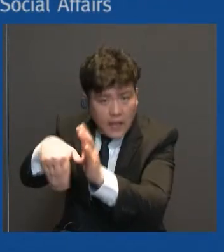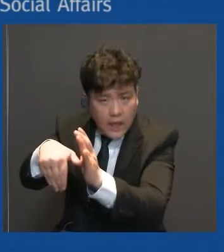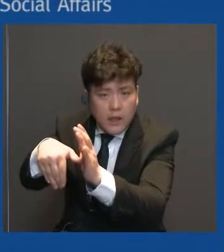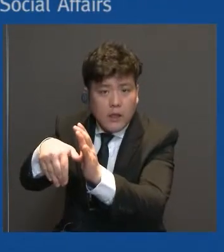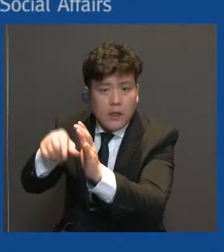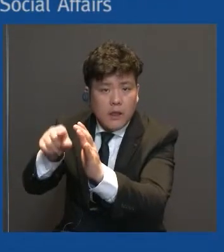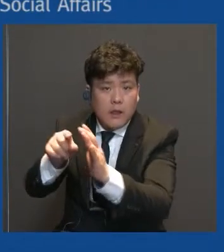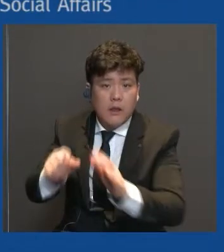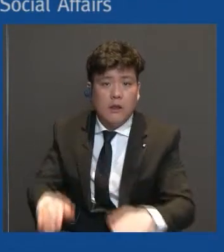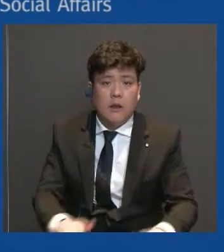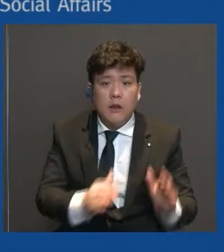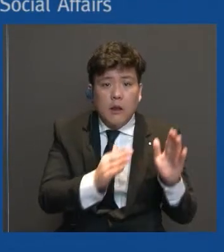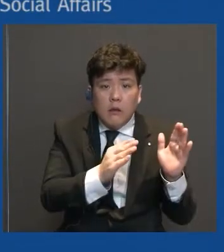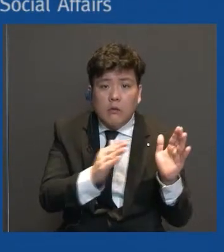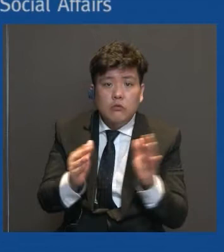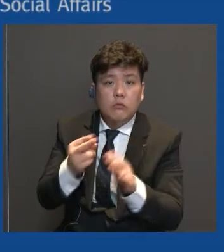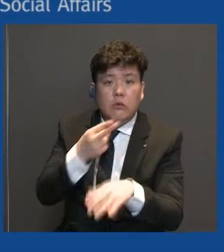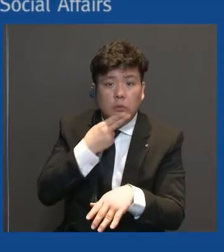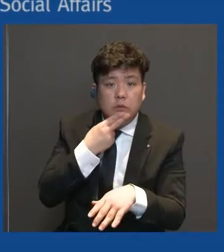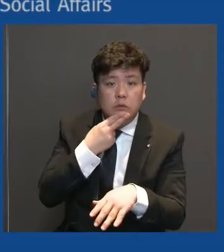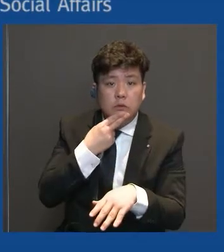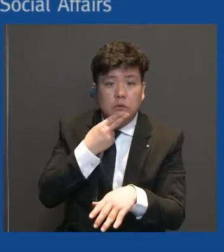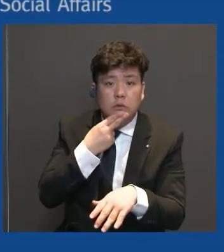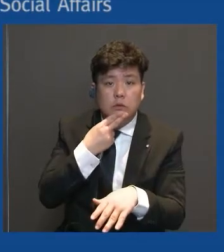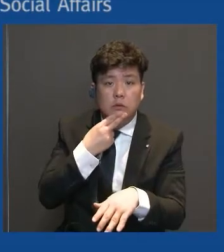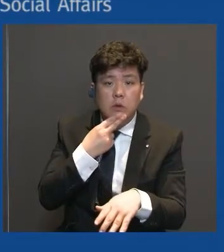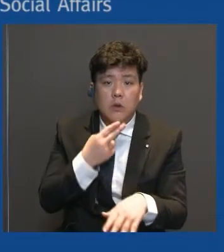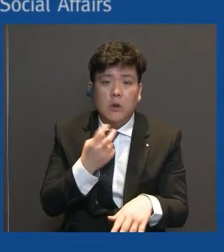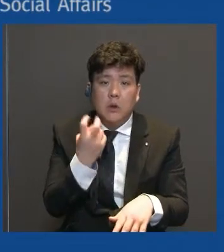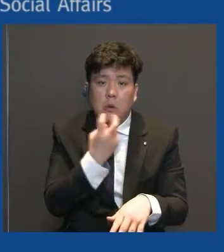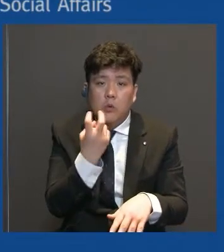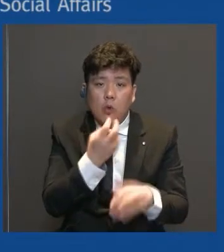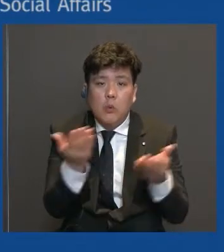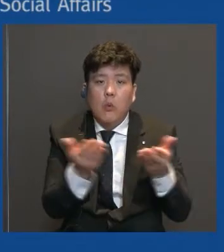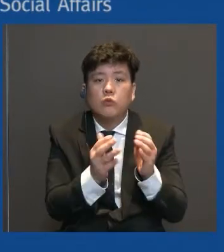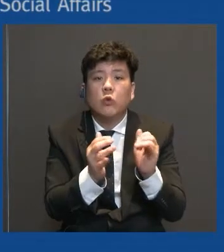to protect their employment rights and well-being.